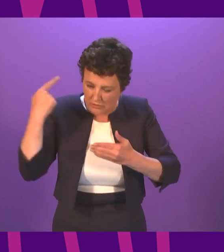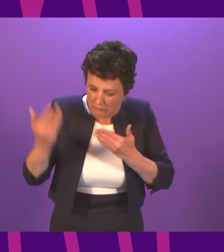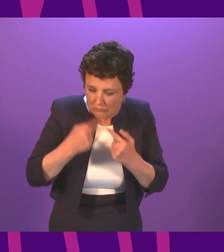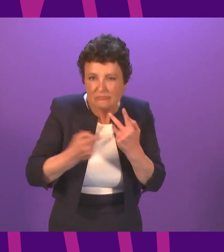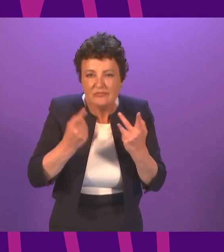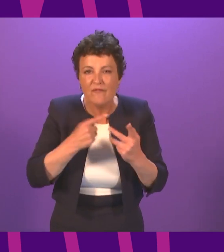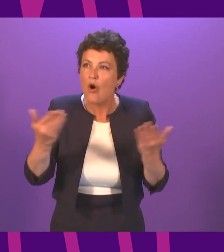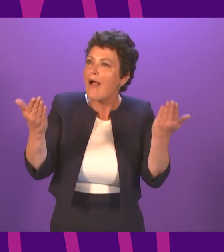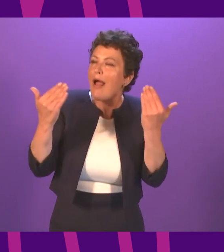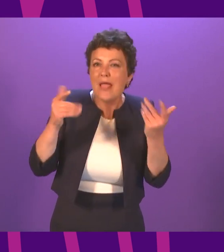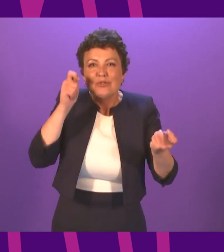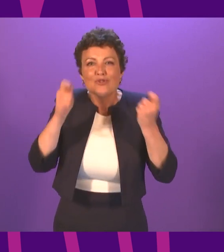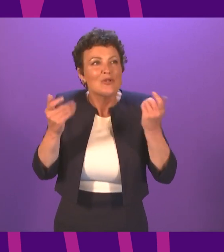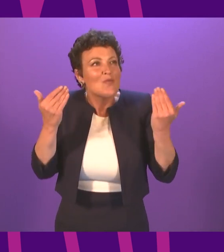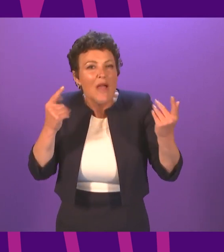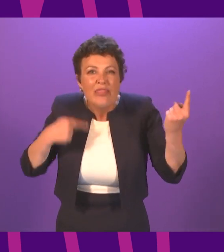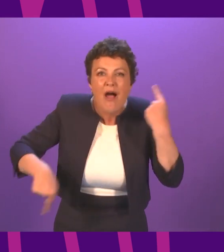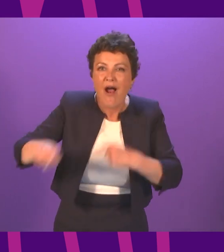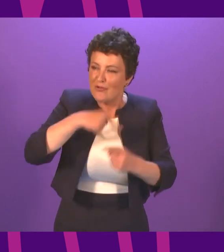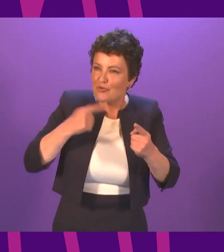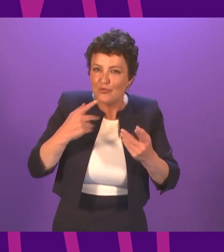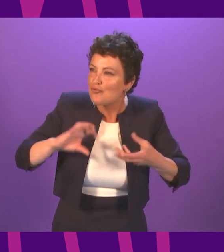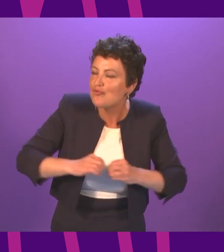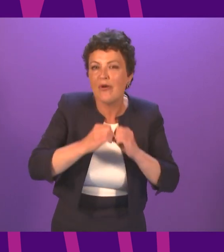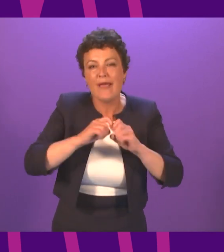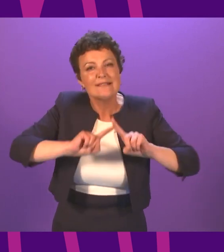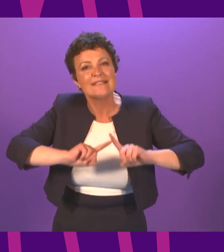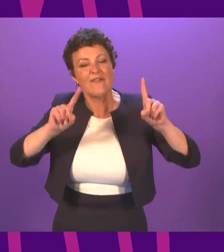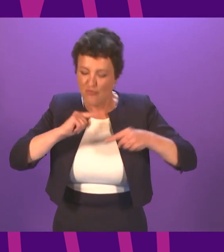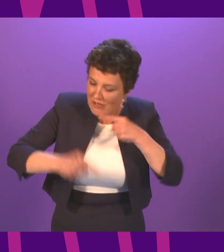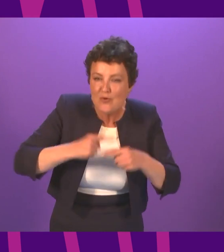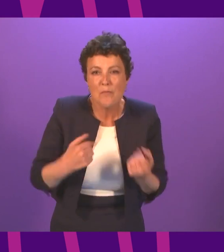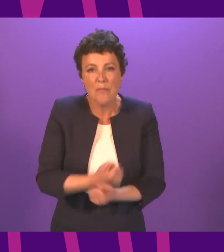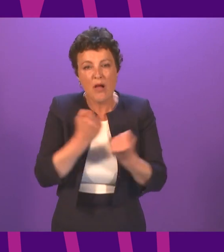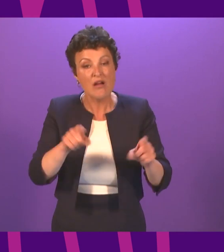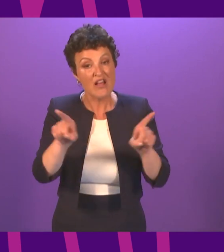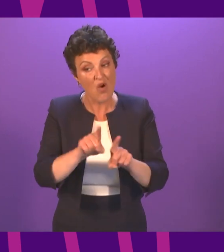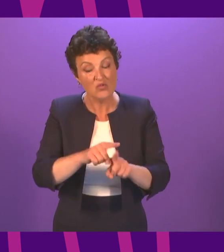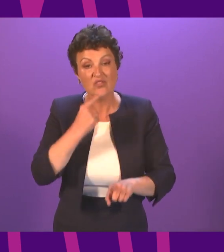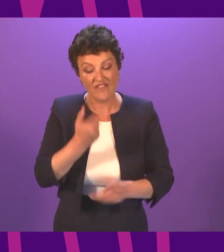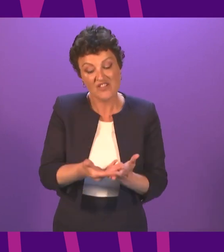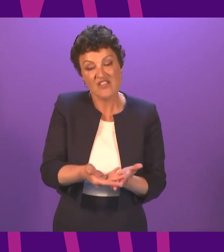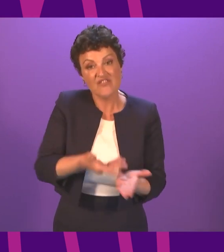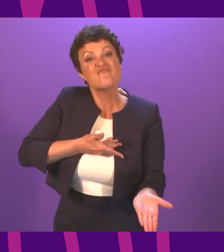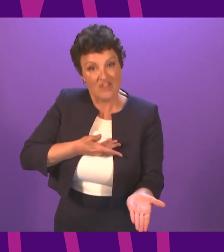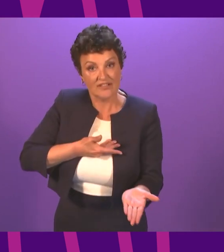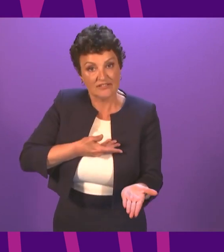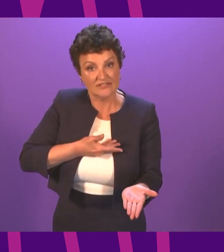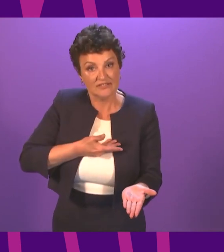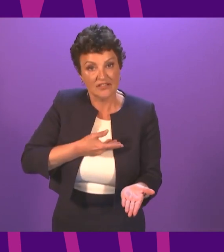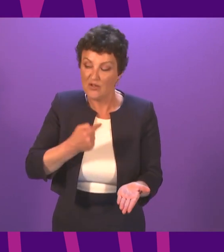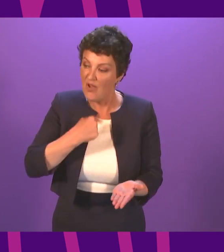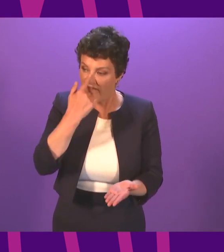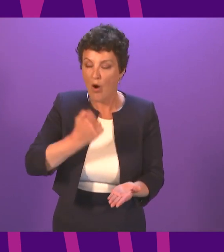the massive economic opportunities of doing so and give us the moral authority to exhort the rest of the world to